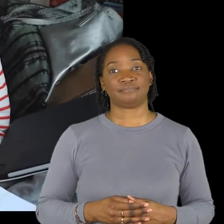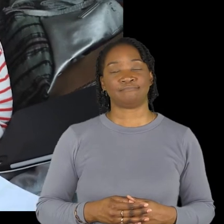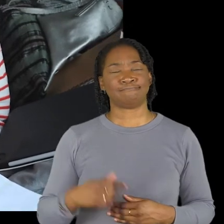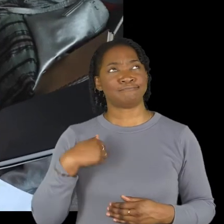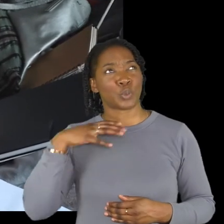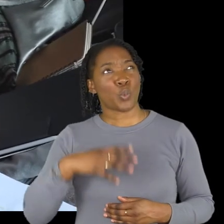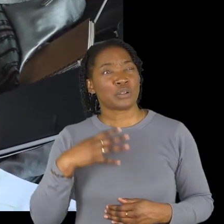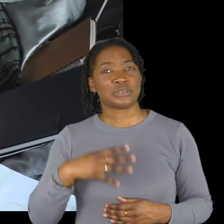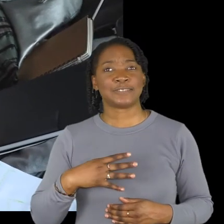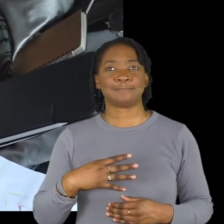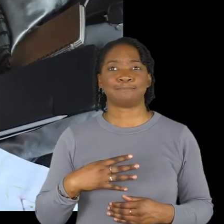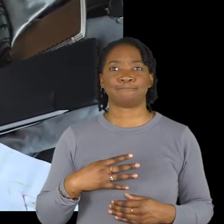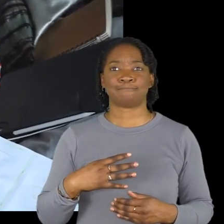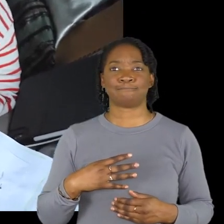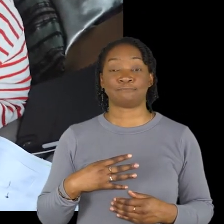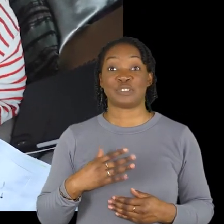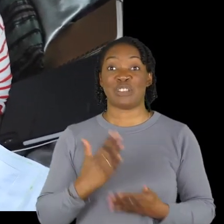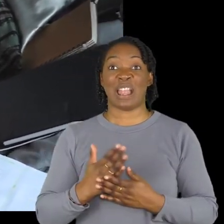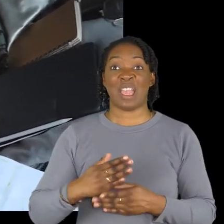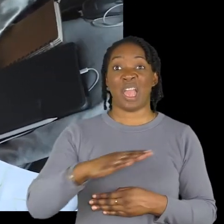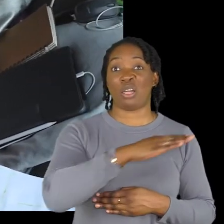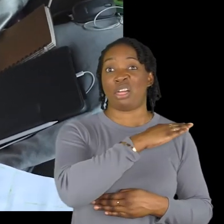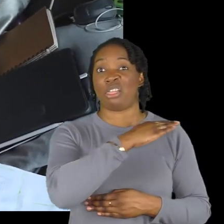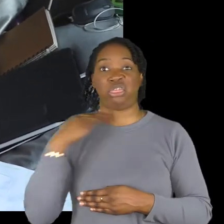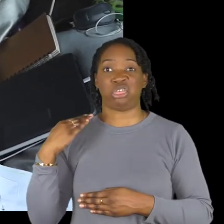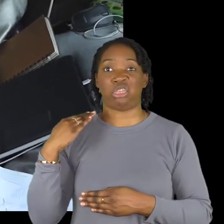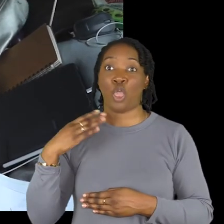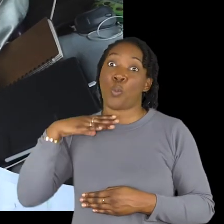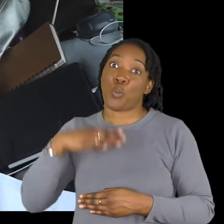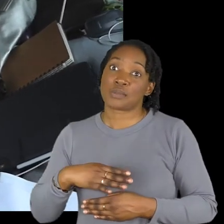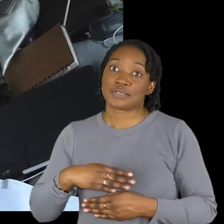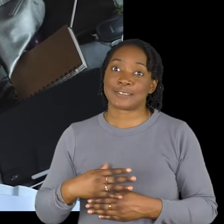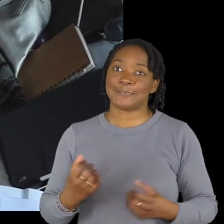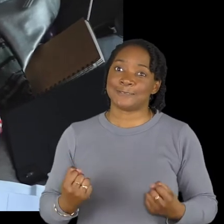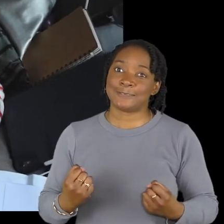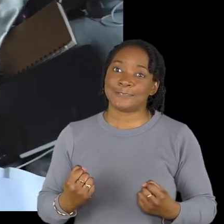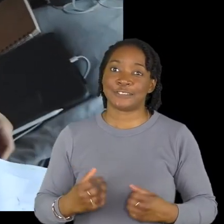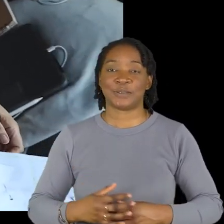And I want to do off with their heads.